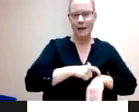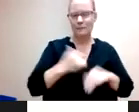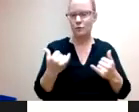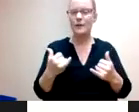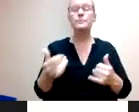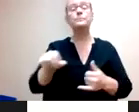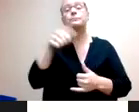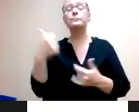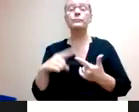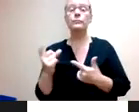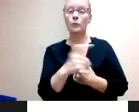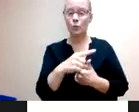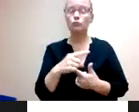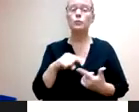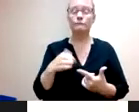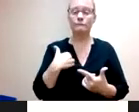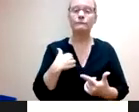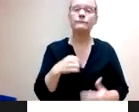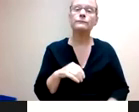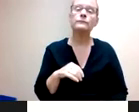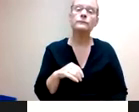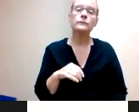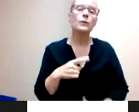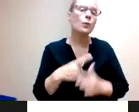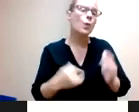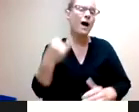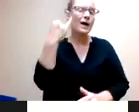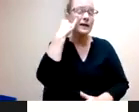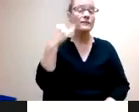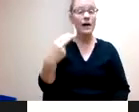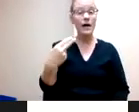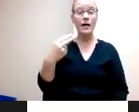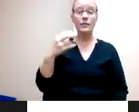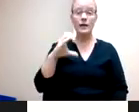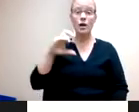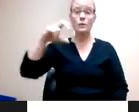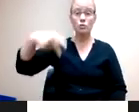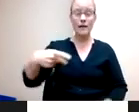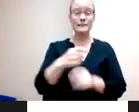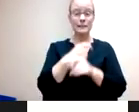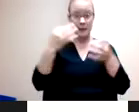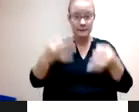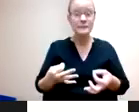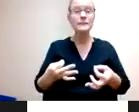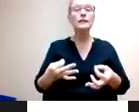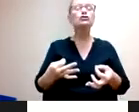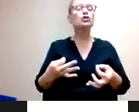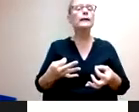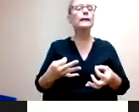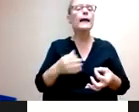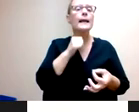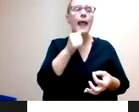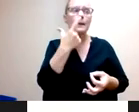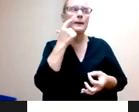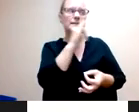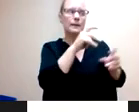Another question we have is, what if a healthcare proxy makes a decision due to the cost of treatment when